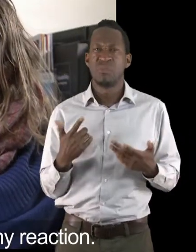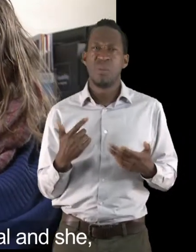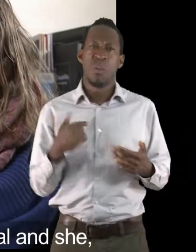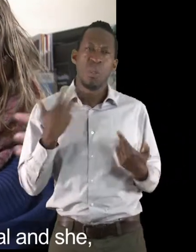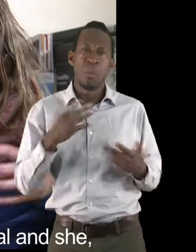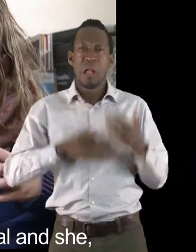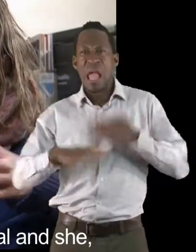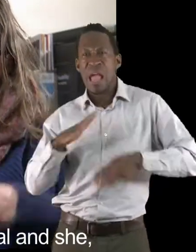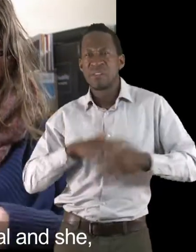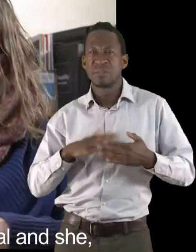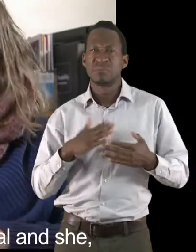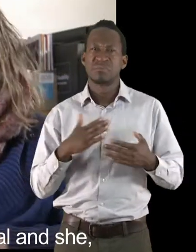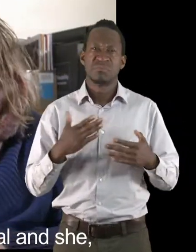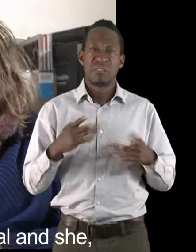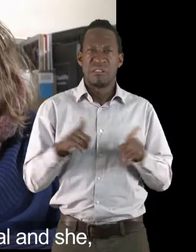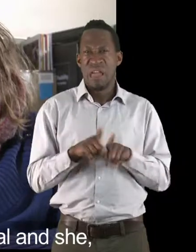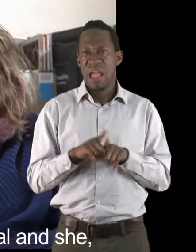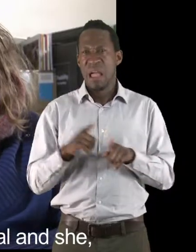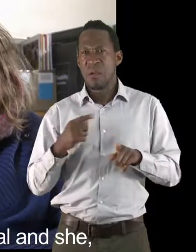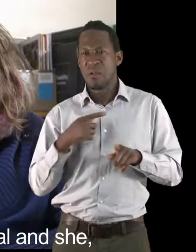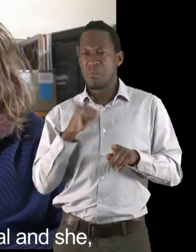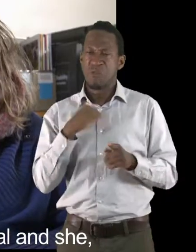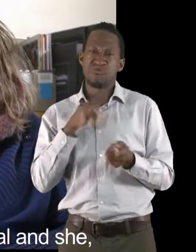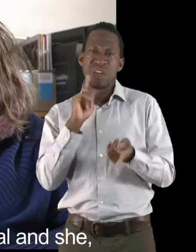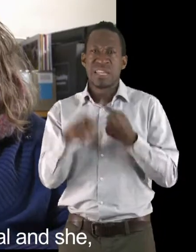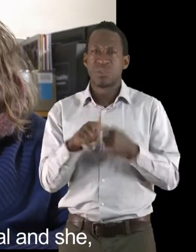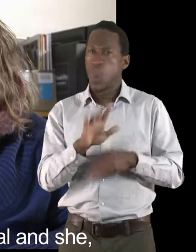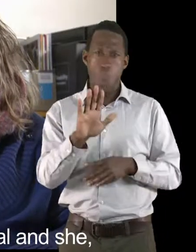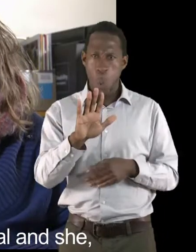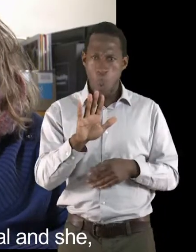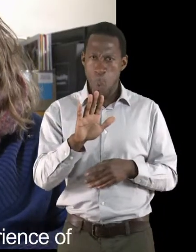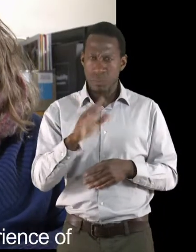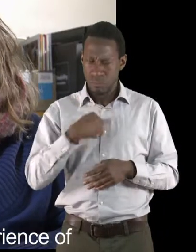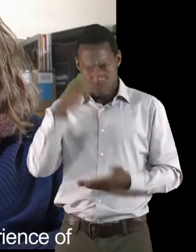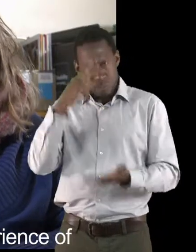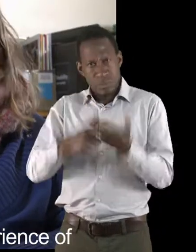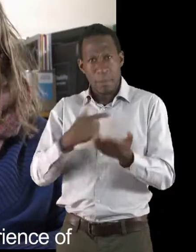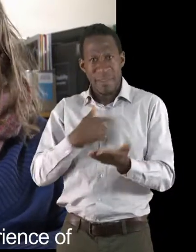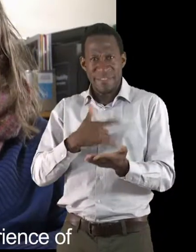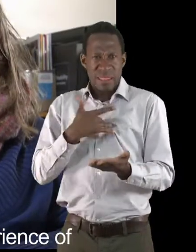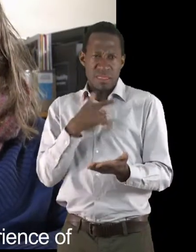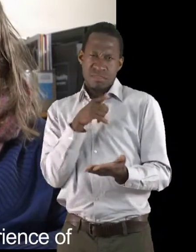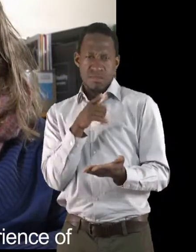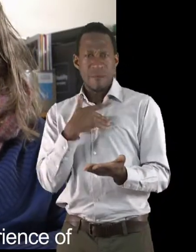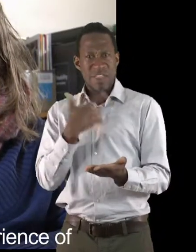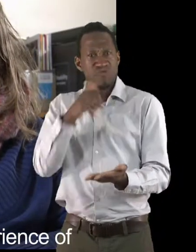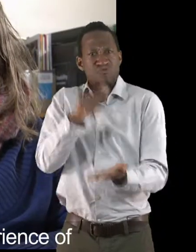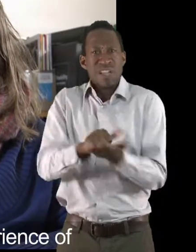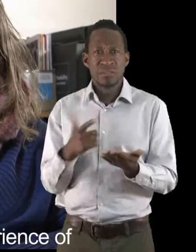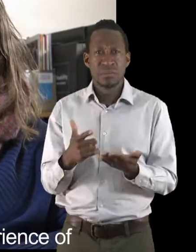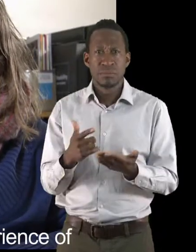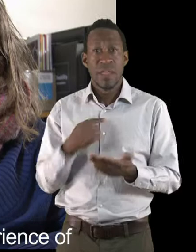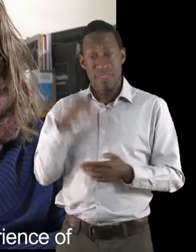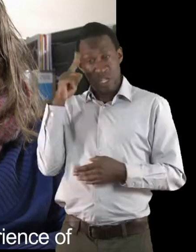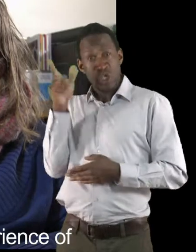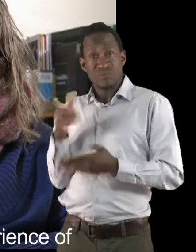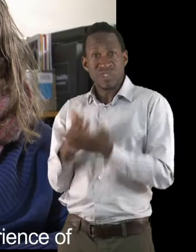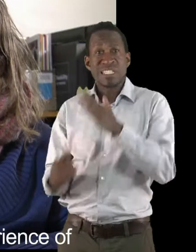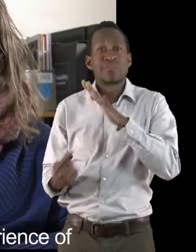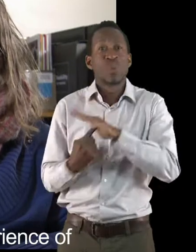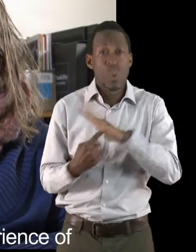reaction. So she was absolutely essential. And I think without her,